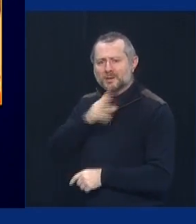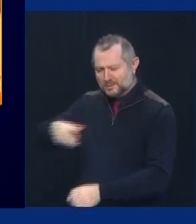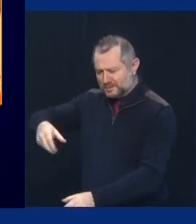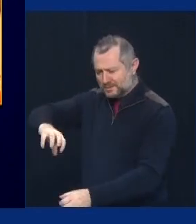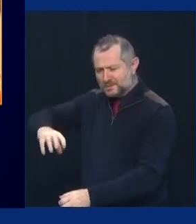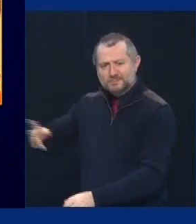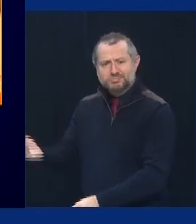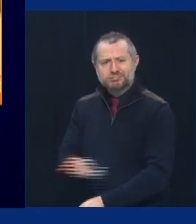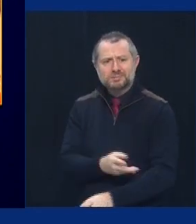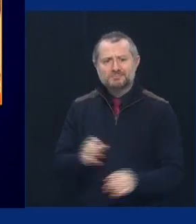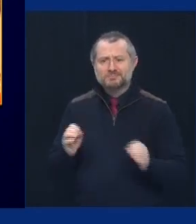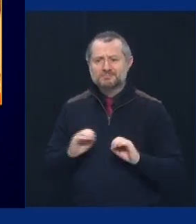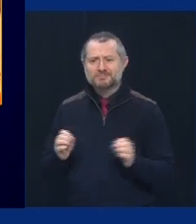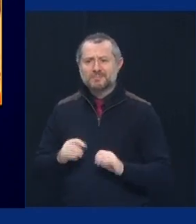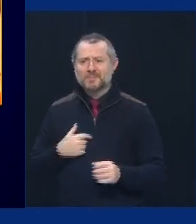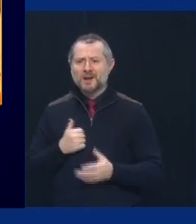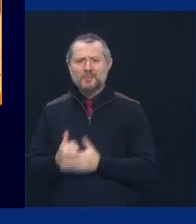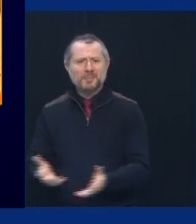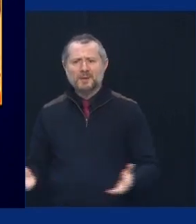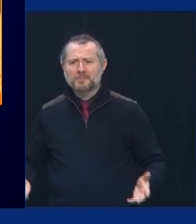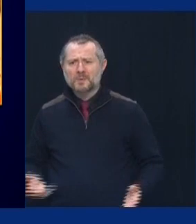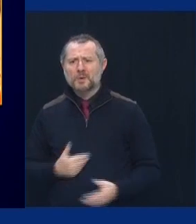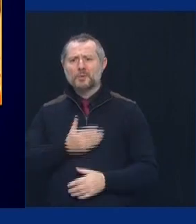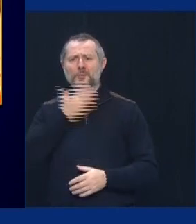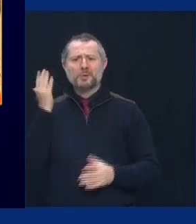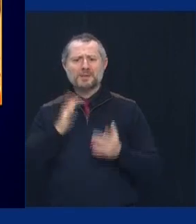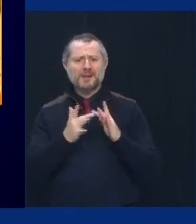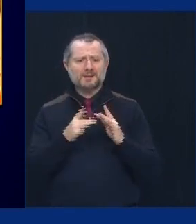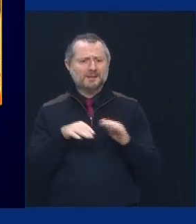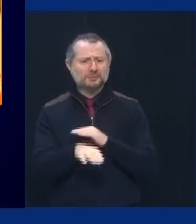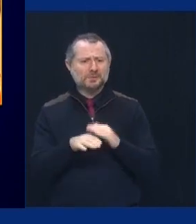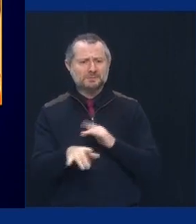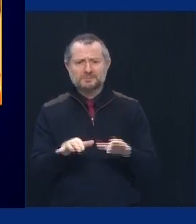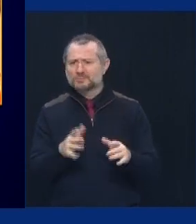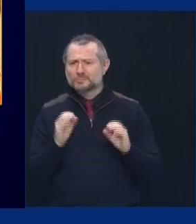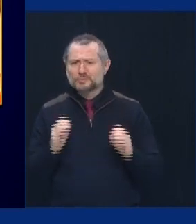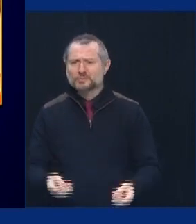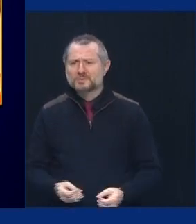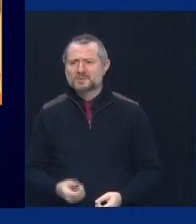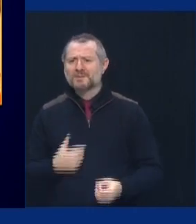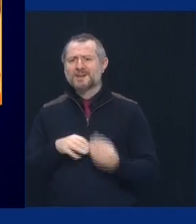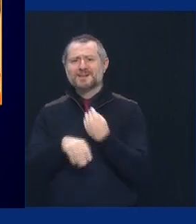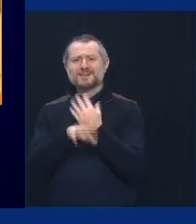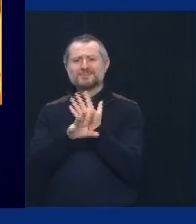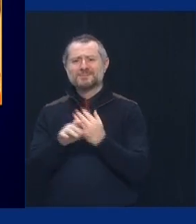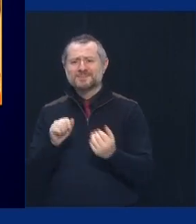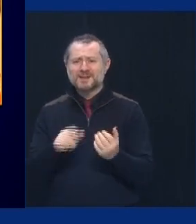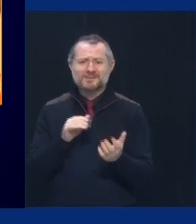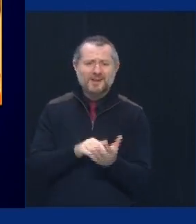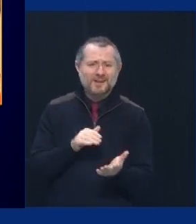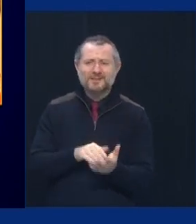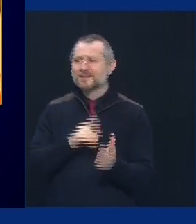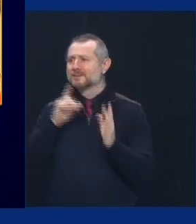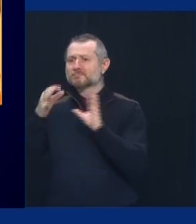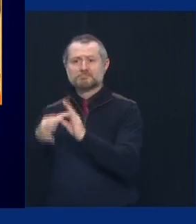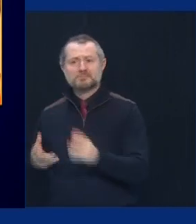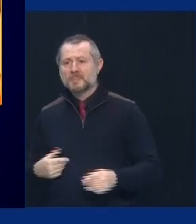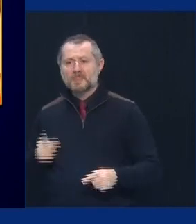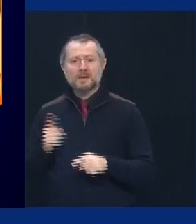water? There's not broadband internet to ensure access to telehealth and for kids doing their homework